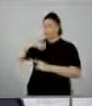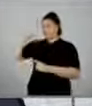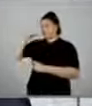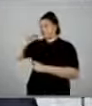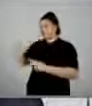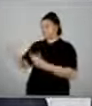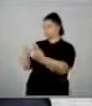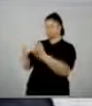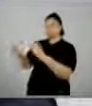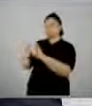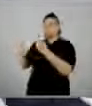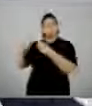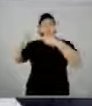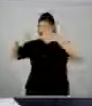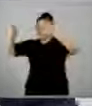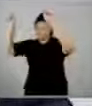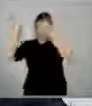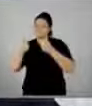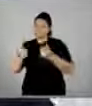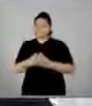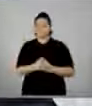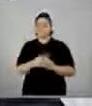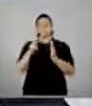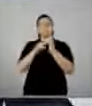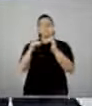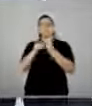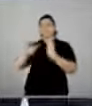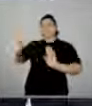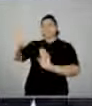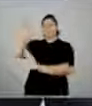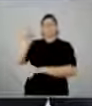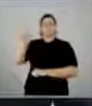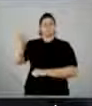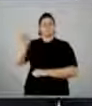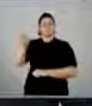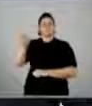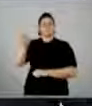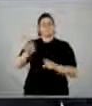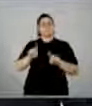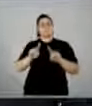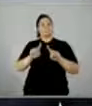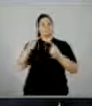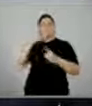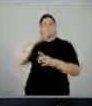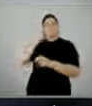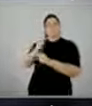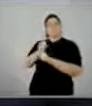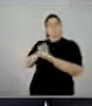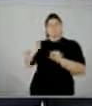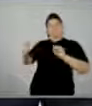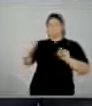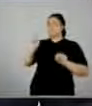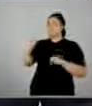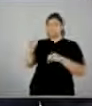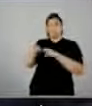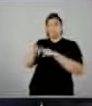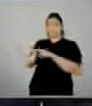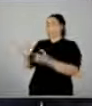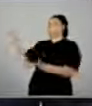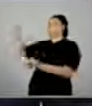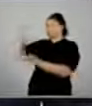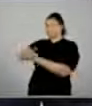New Zealand Government, which doesn't operate as a federation, have also consistently used hotel quarantine as the most effective